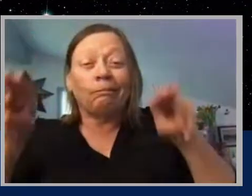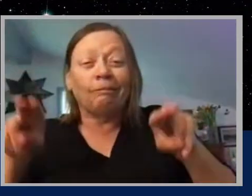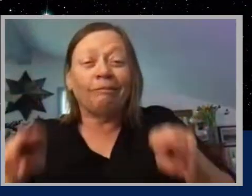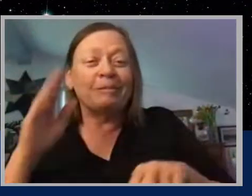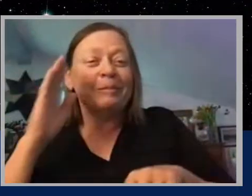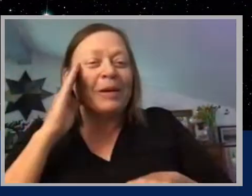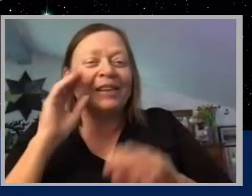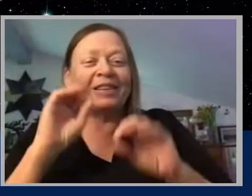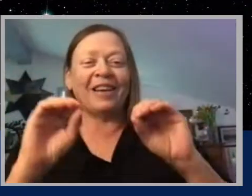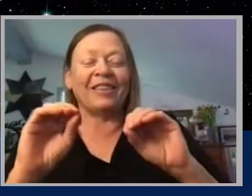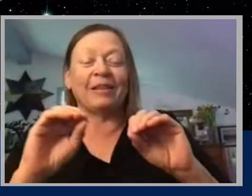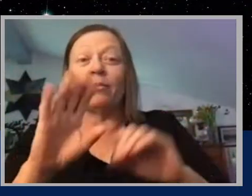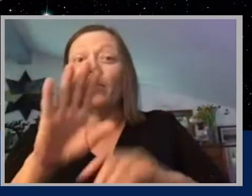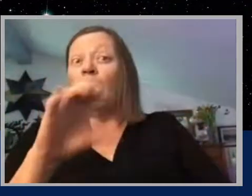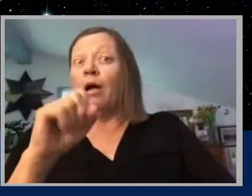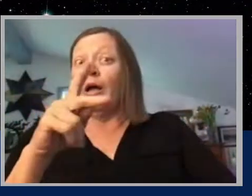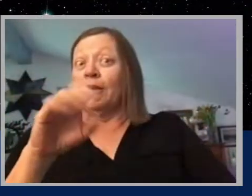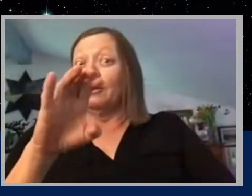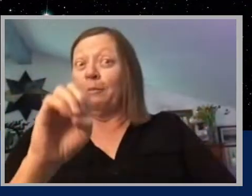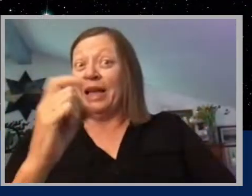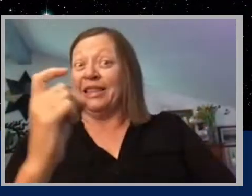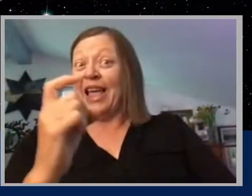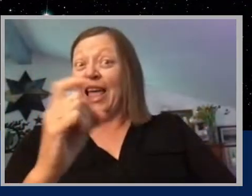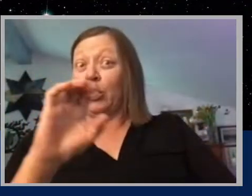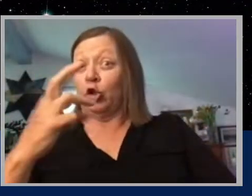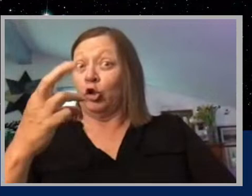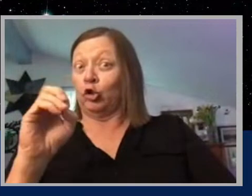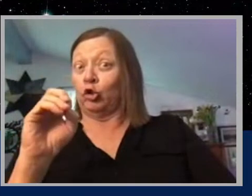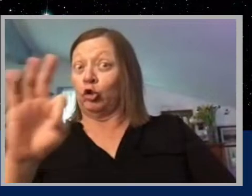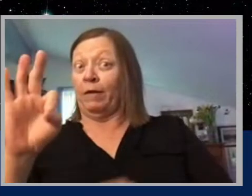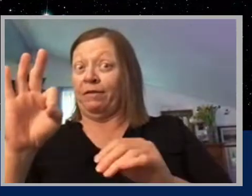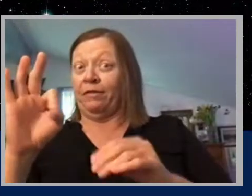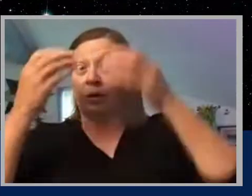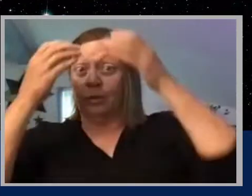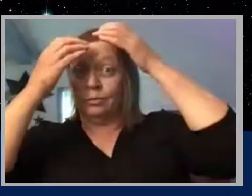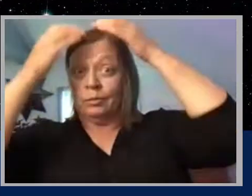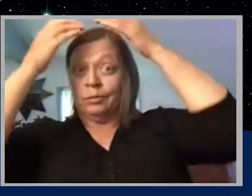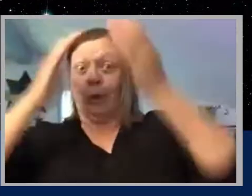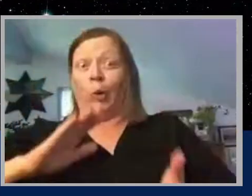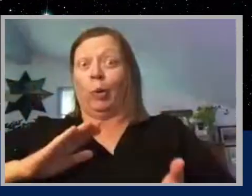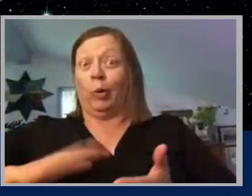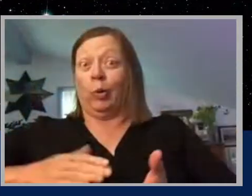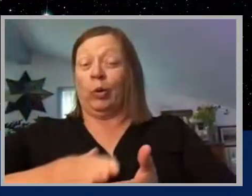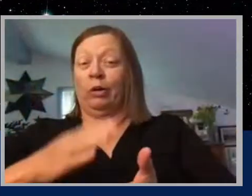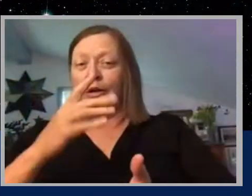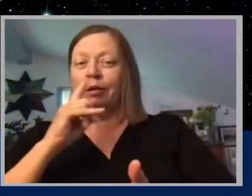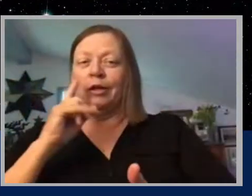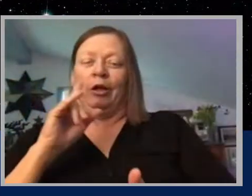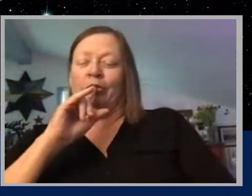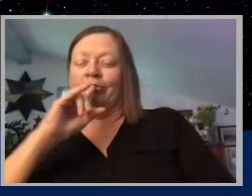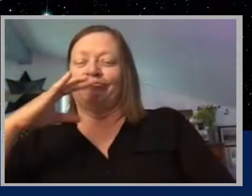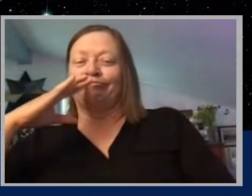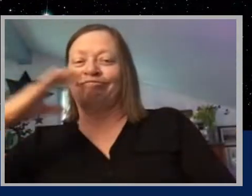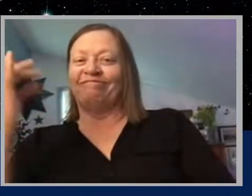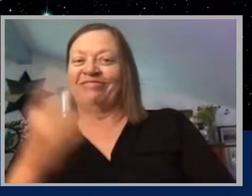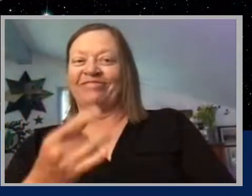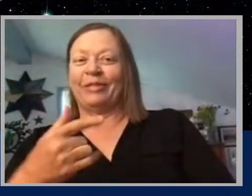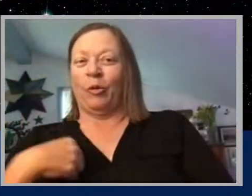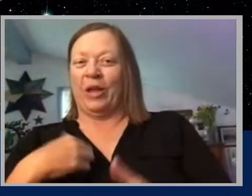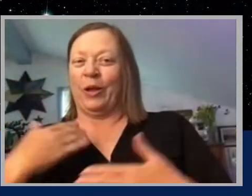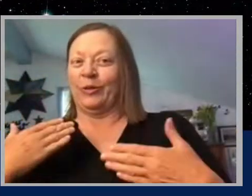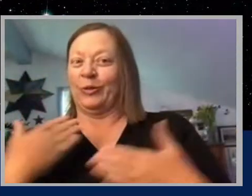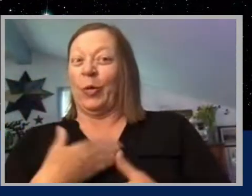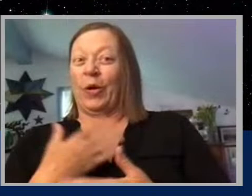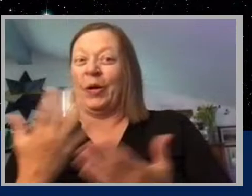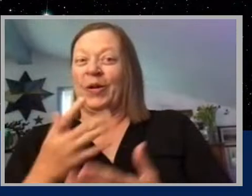SpaceX chef does a really great job for meals, though. So it's always a treat when we get to eat on the recovery vessel because they are very good at what they